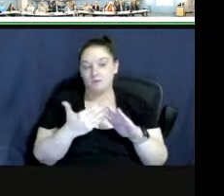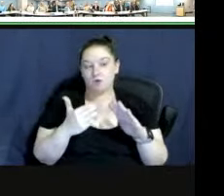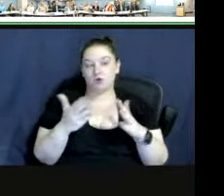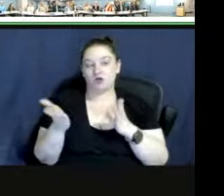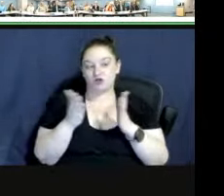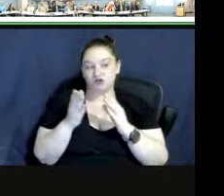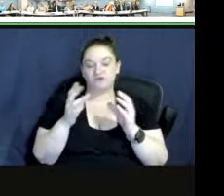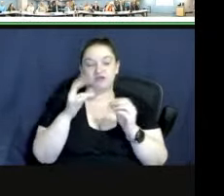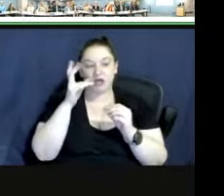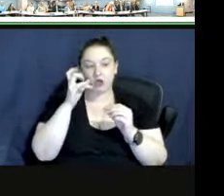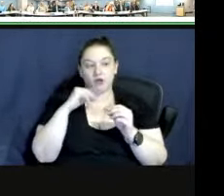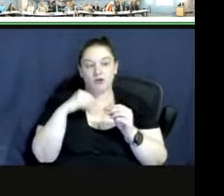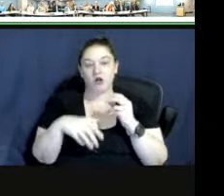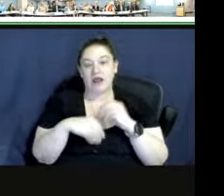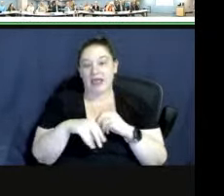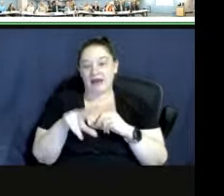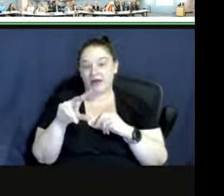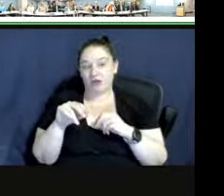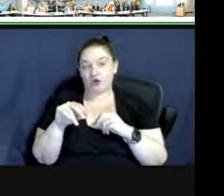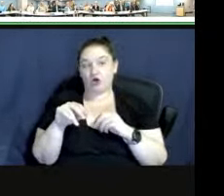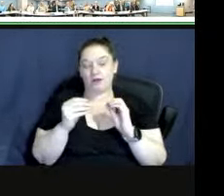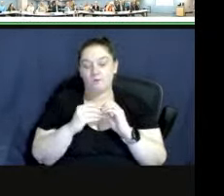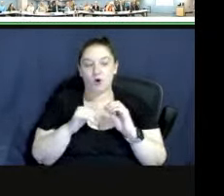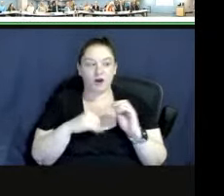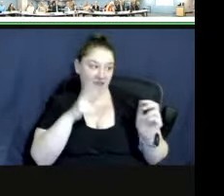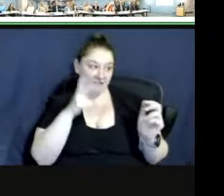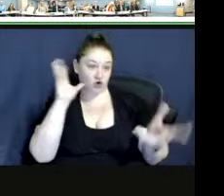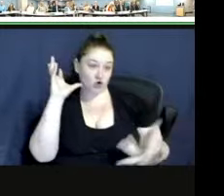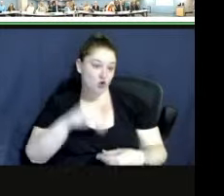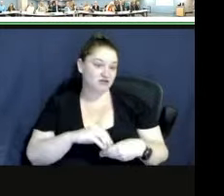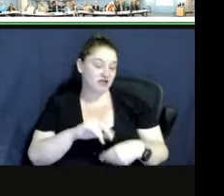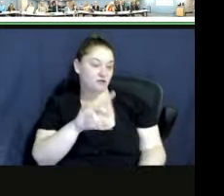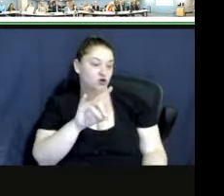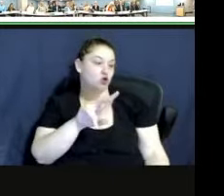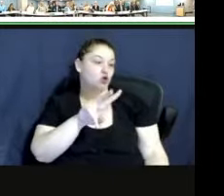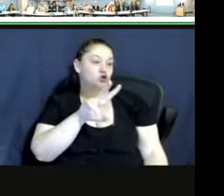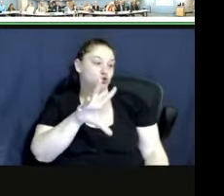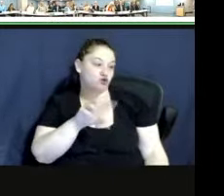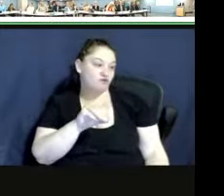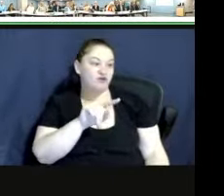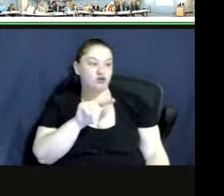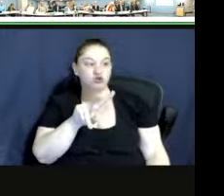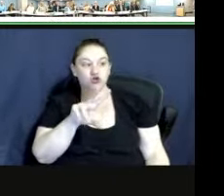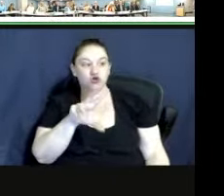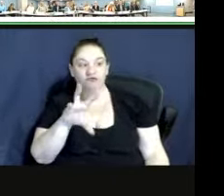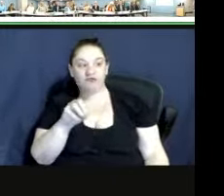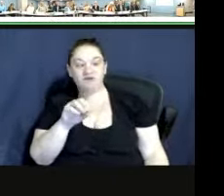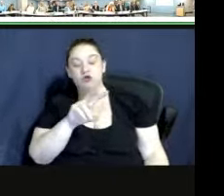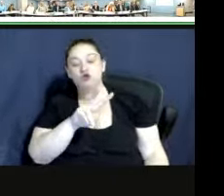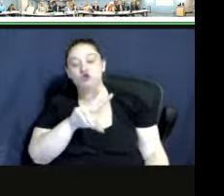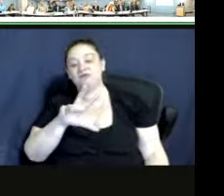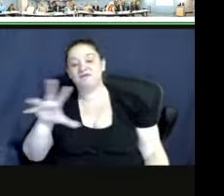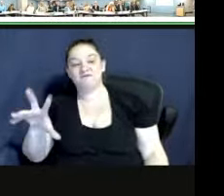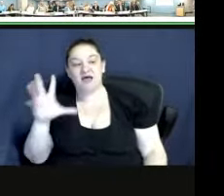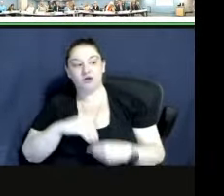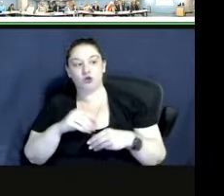another 30 this fall. I've heard the number 250. I'll have to verify that. I think the 255 includes the Navigation Center. Got it.